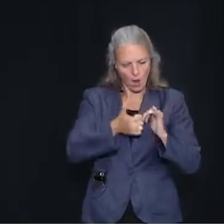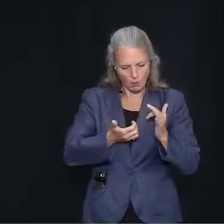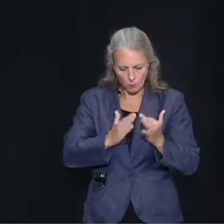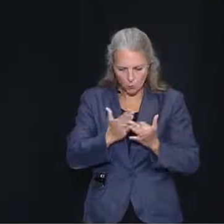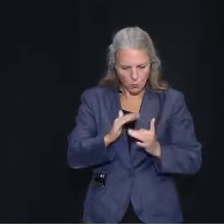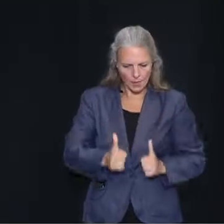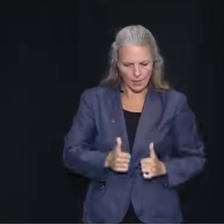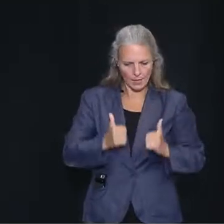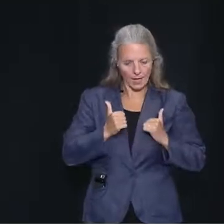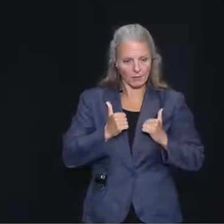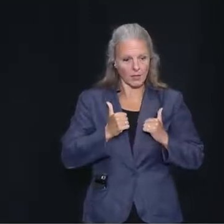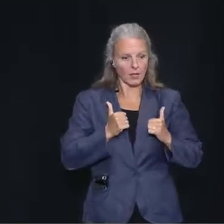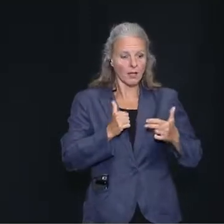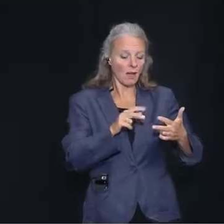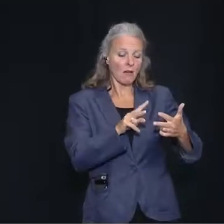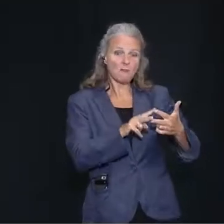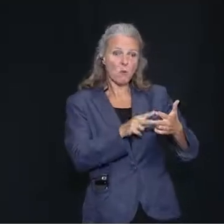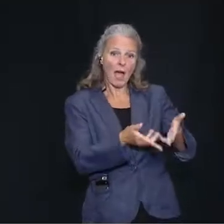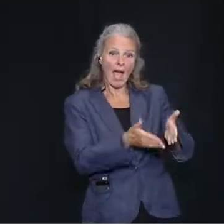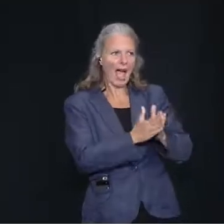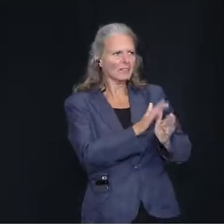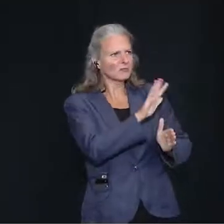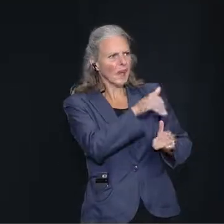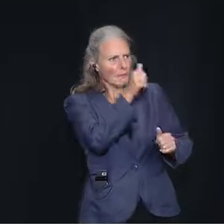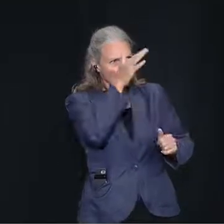man, courageously gave their yes.